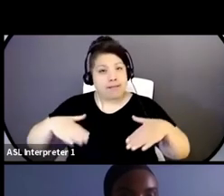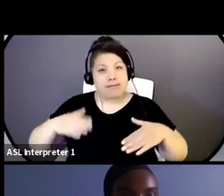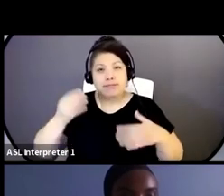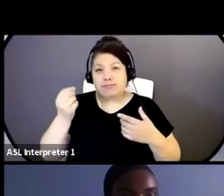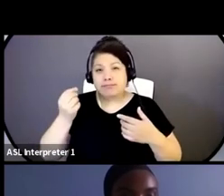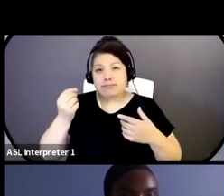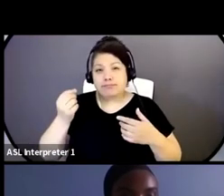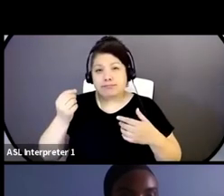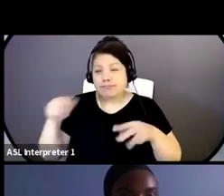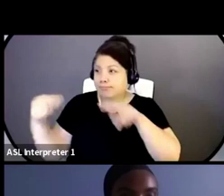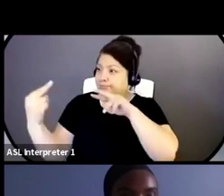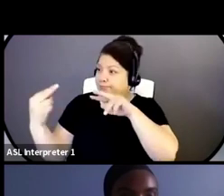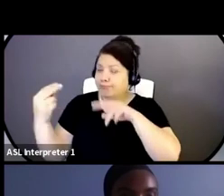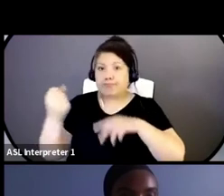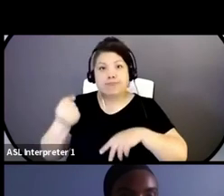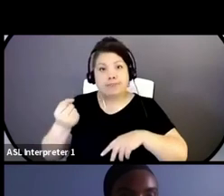and